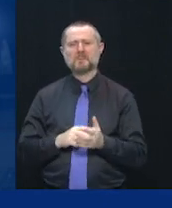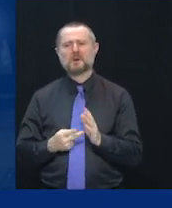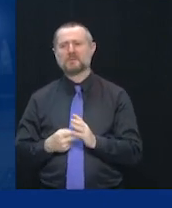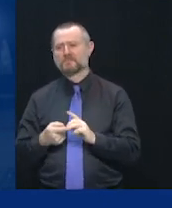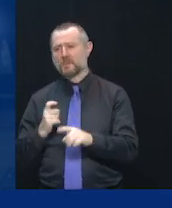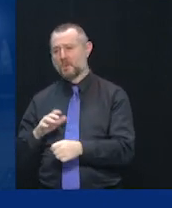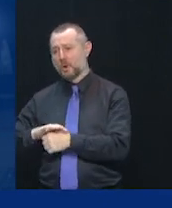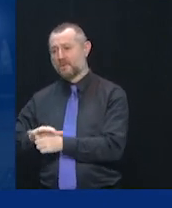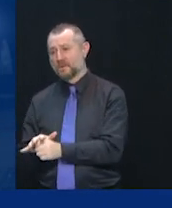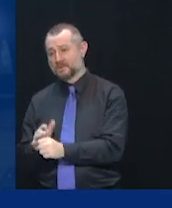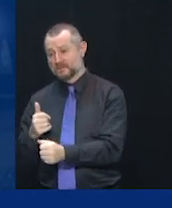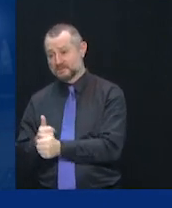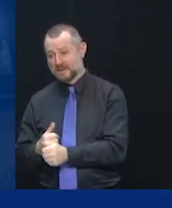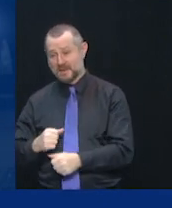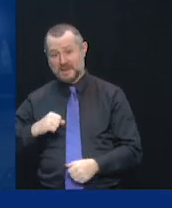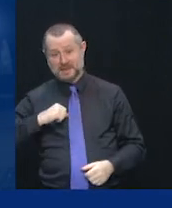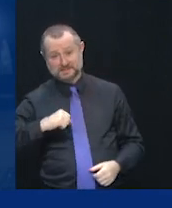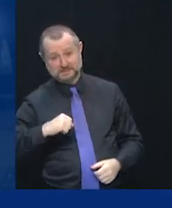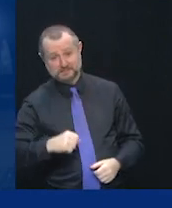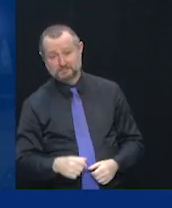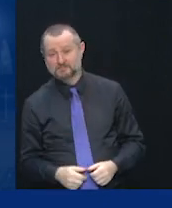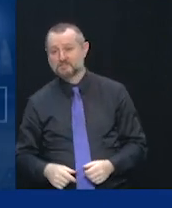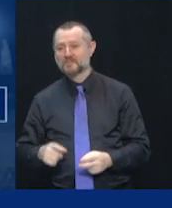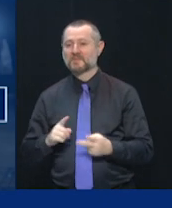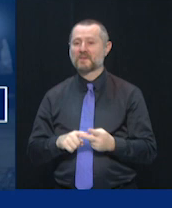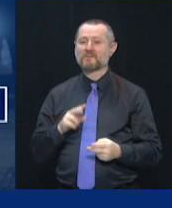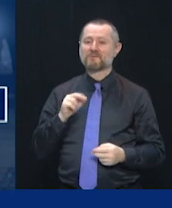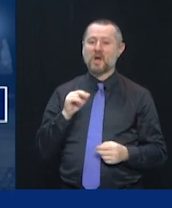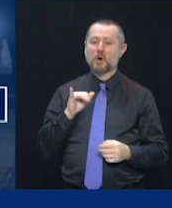hesitancy. Variants of interest.